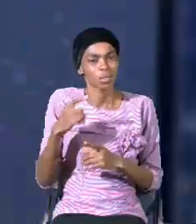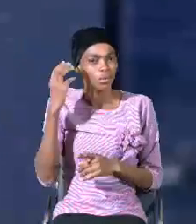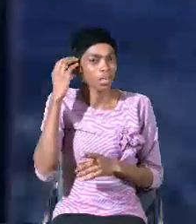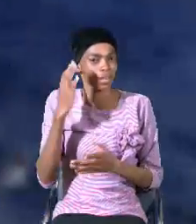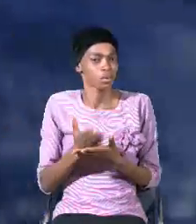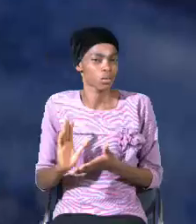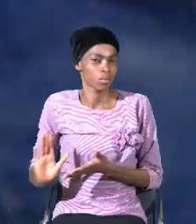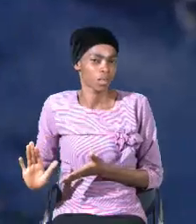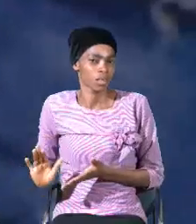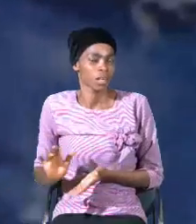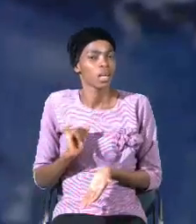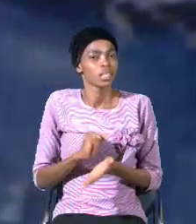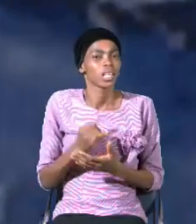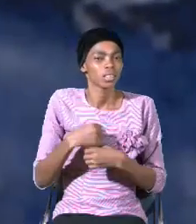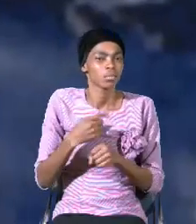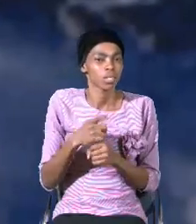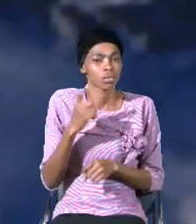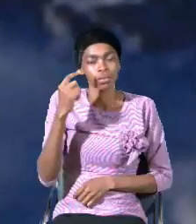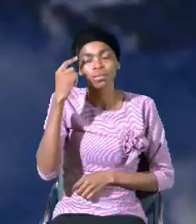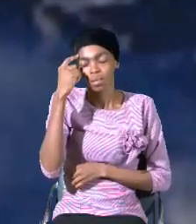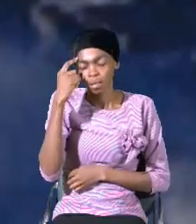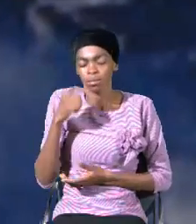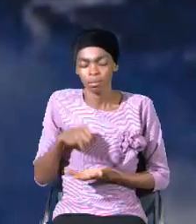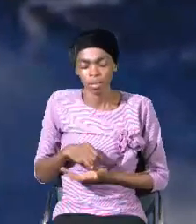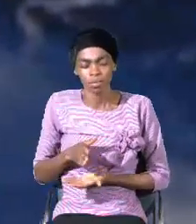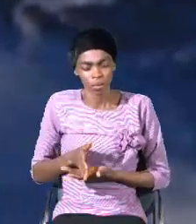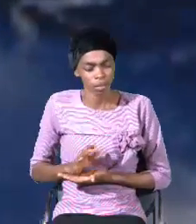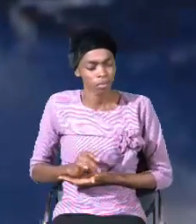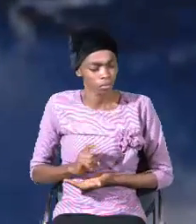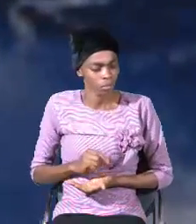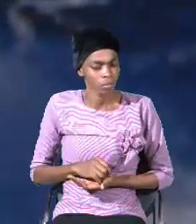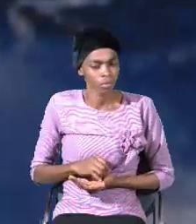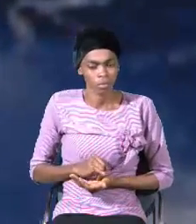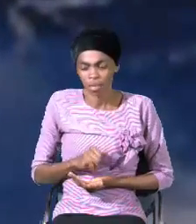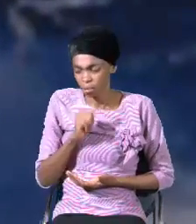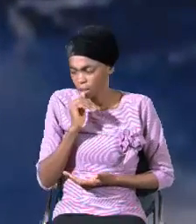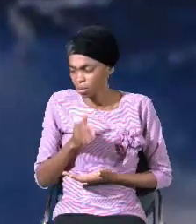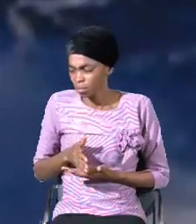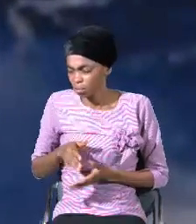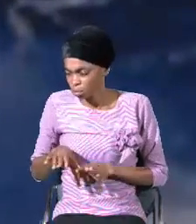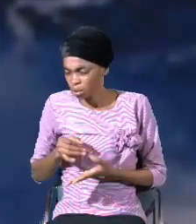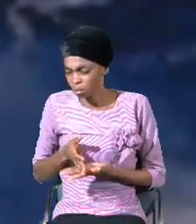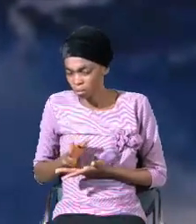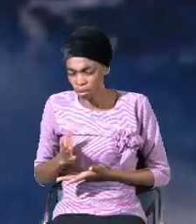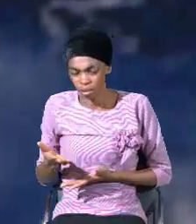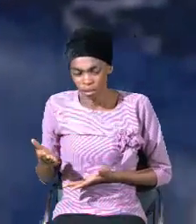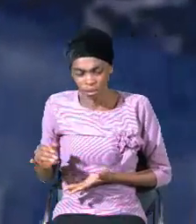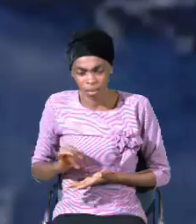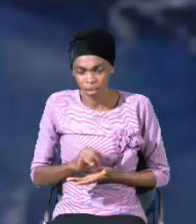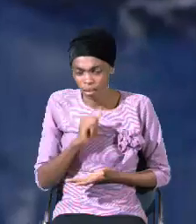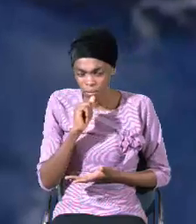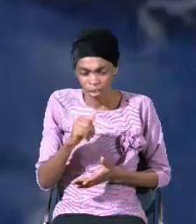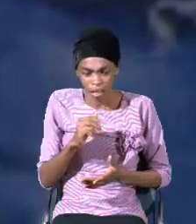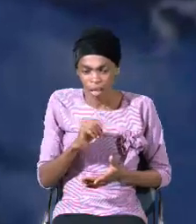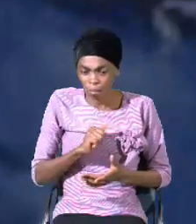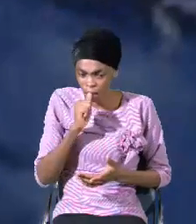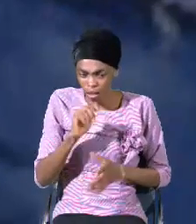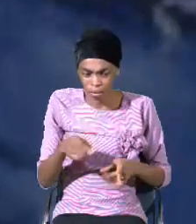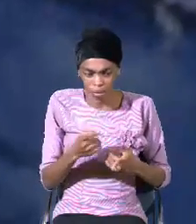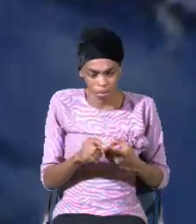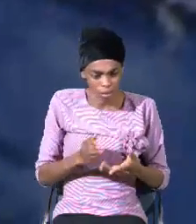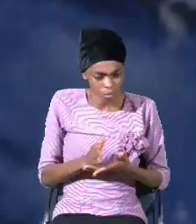makes you to think, that's right. Am I doing the right thing? Am I in the right place? Is